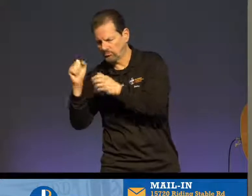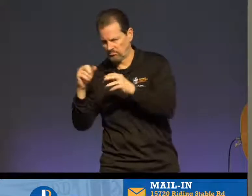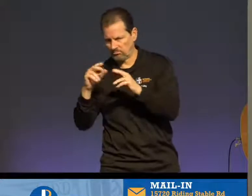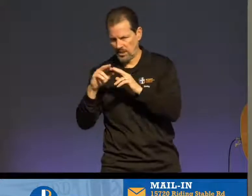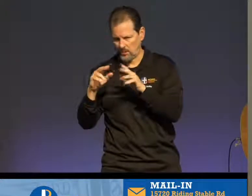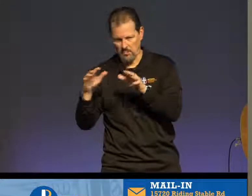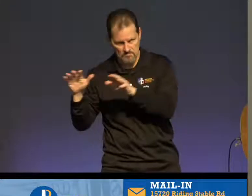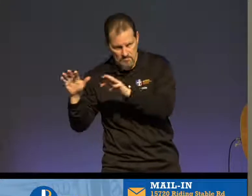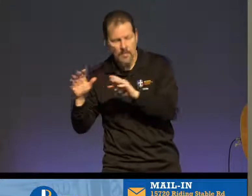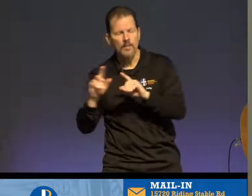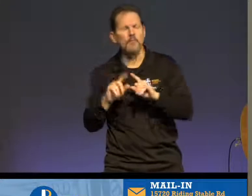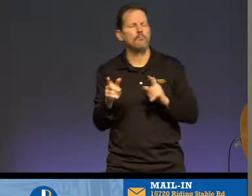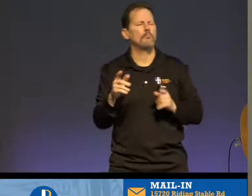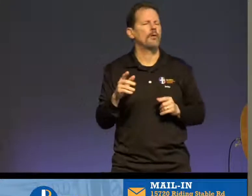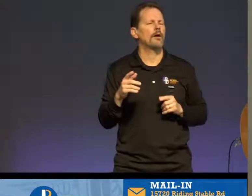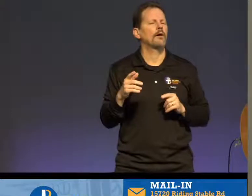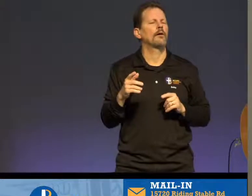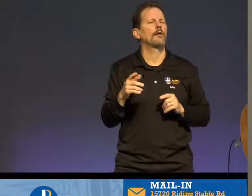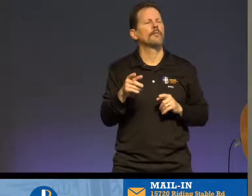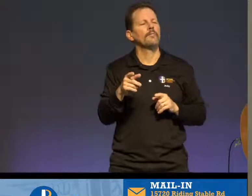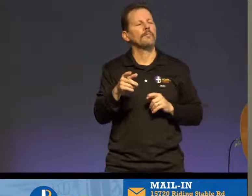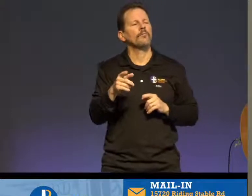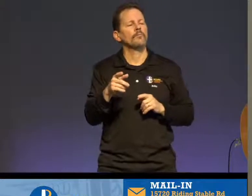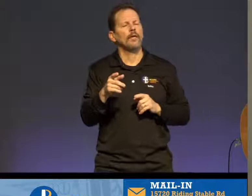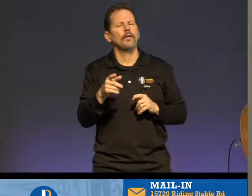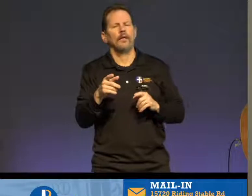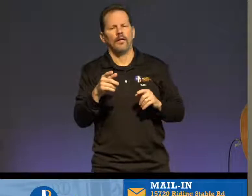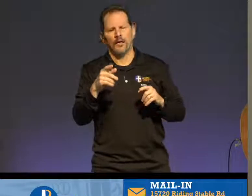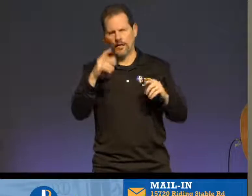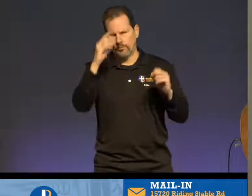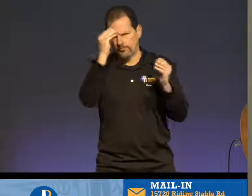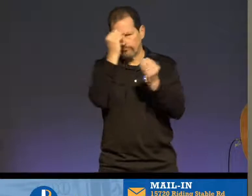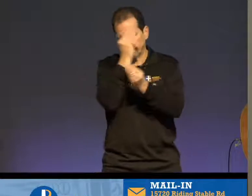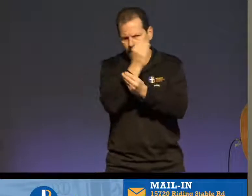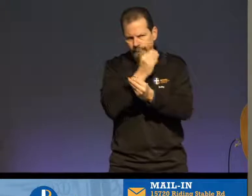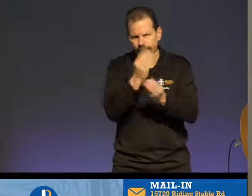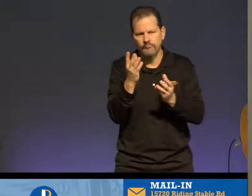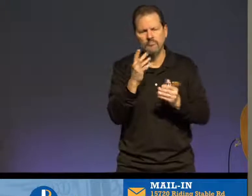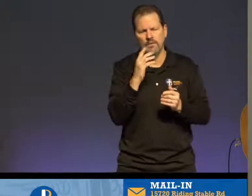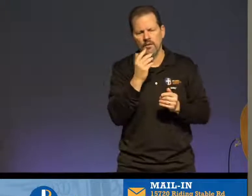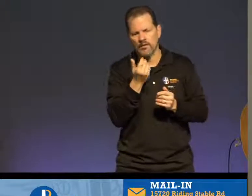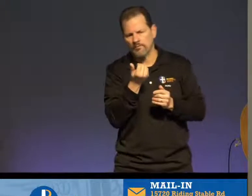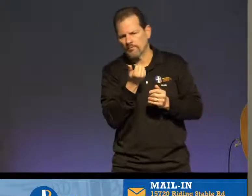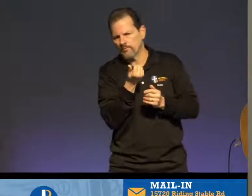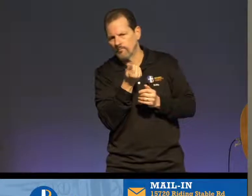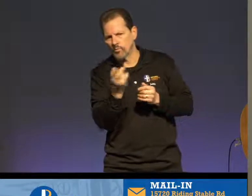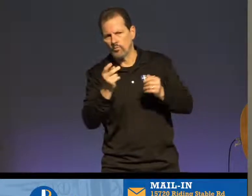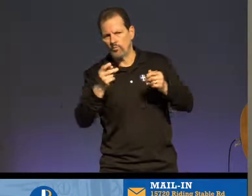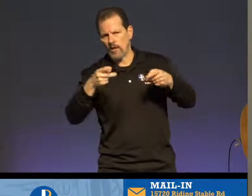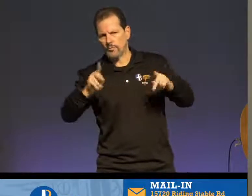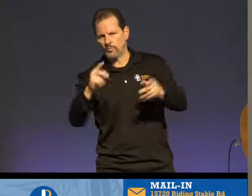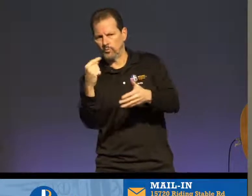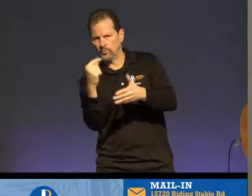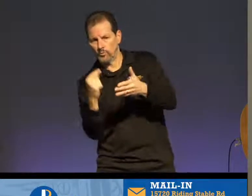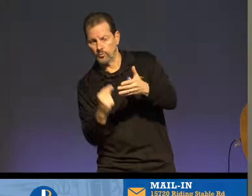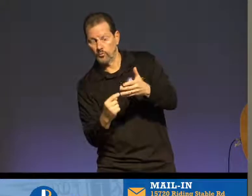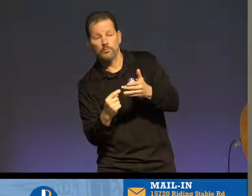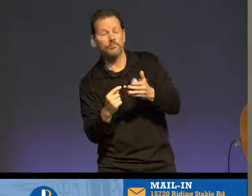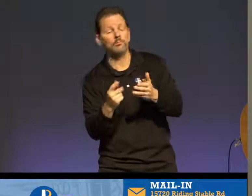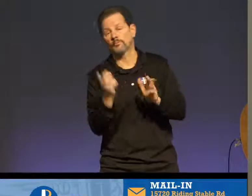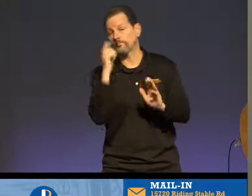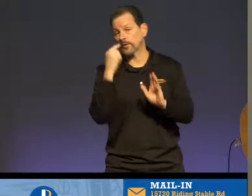to highlight a few new ways that we've recently put out. If you have interest in serving or skills